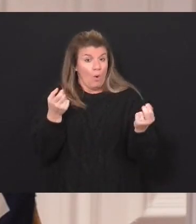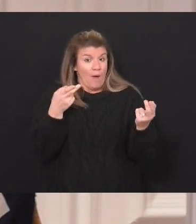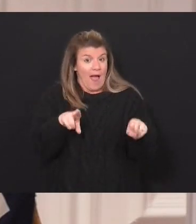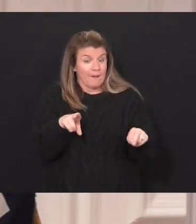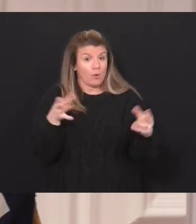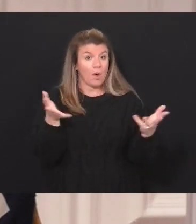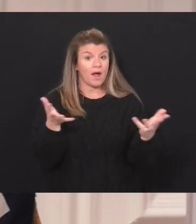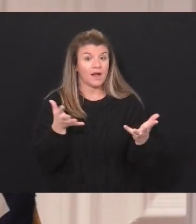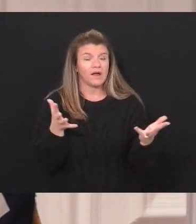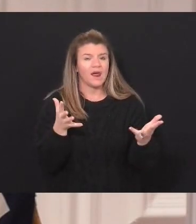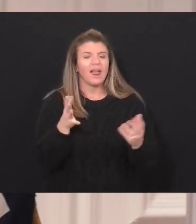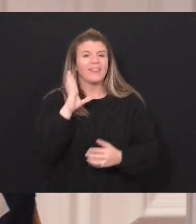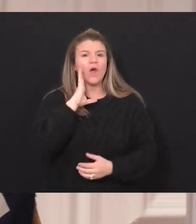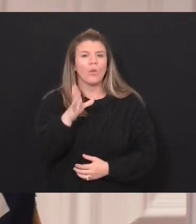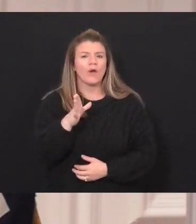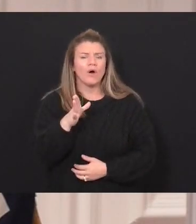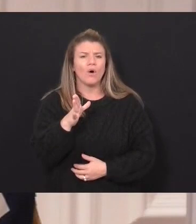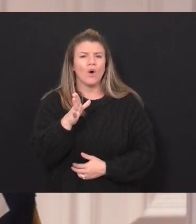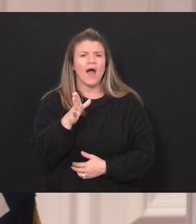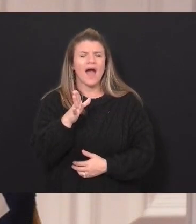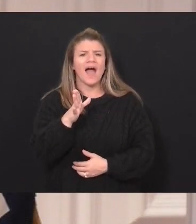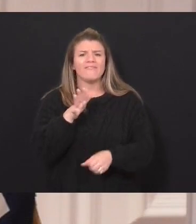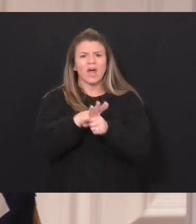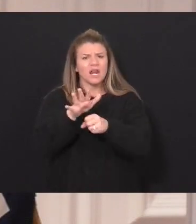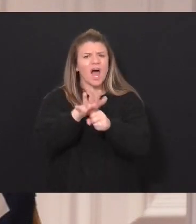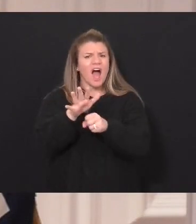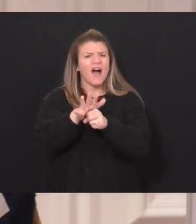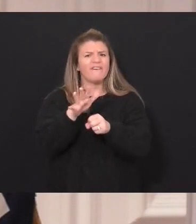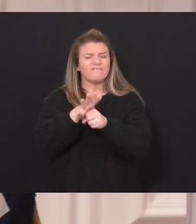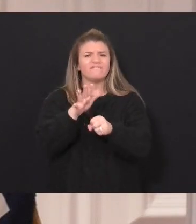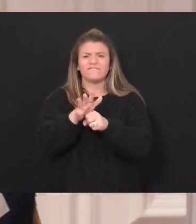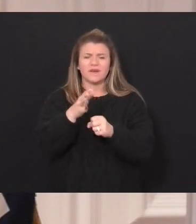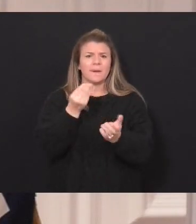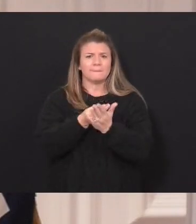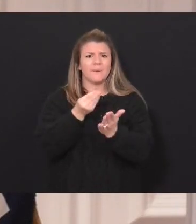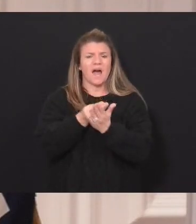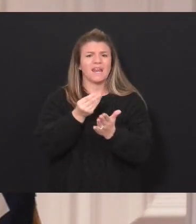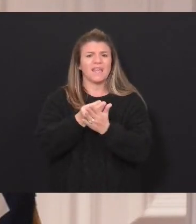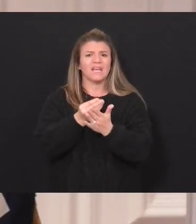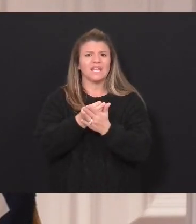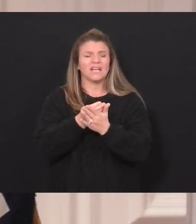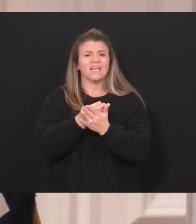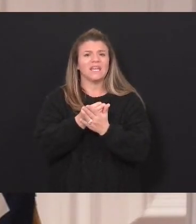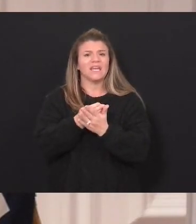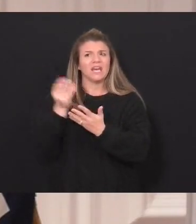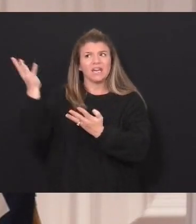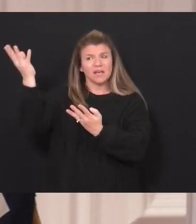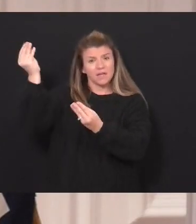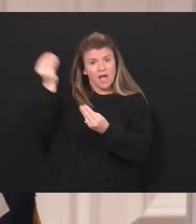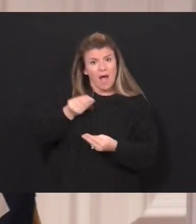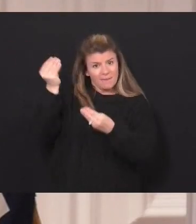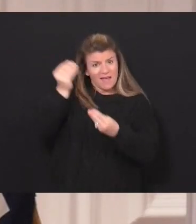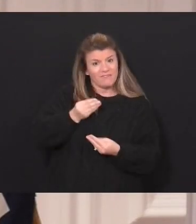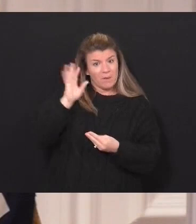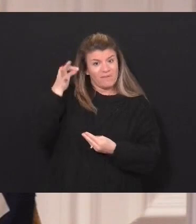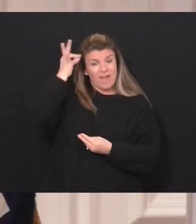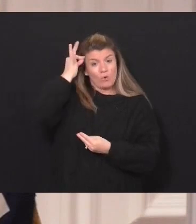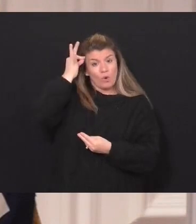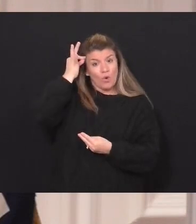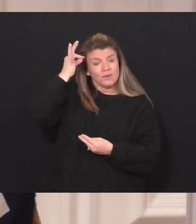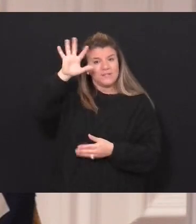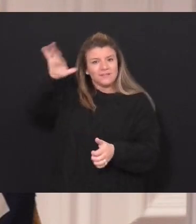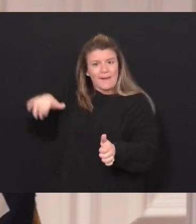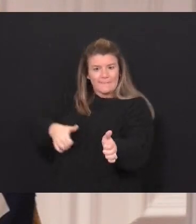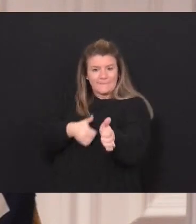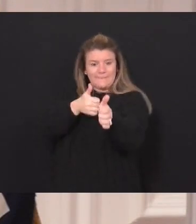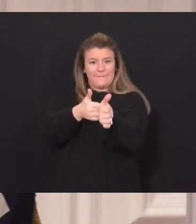happen is there's going to be enough backstop coming from the federal government, from the federal side, to